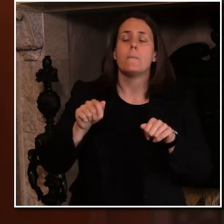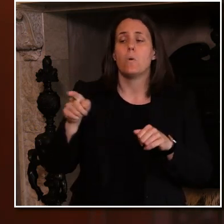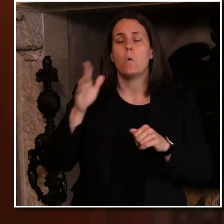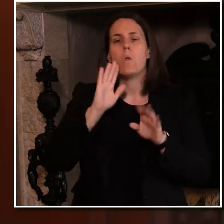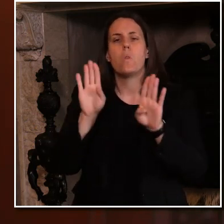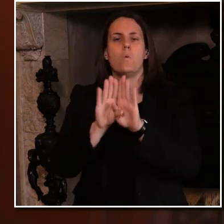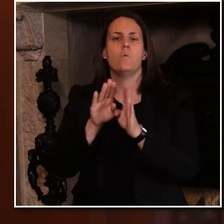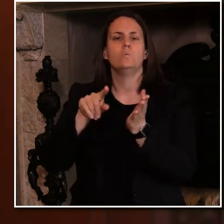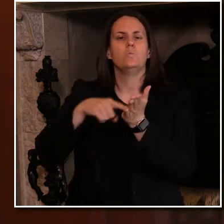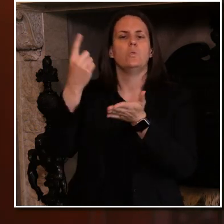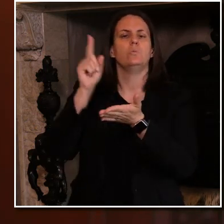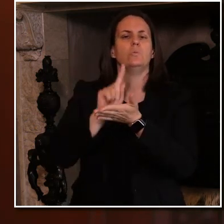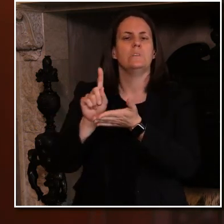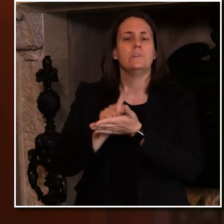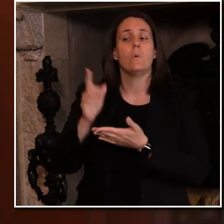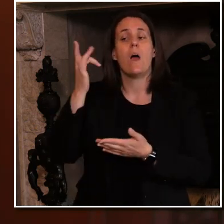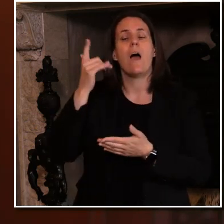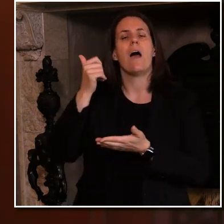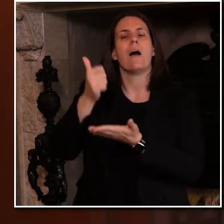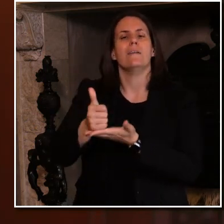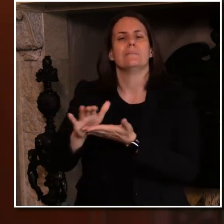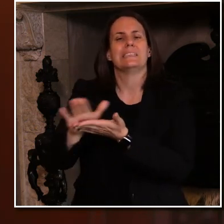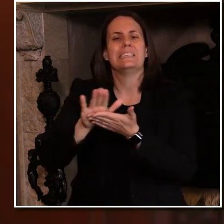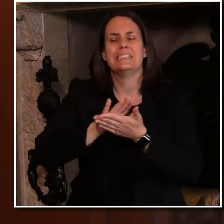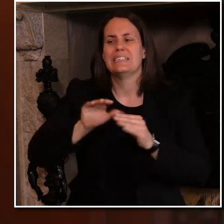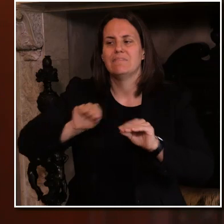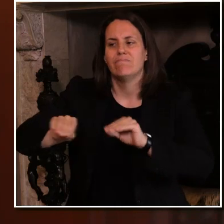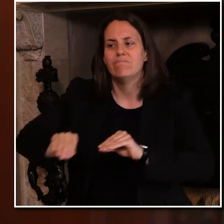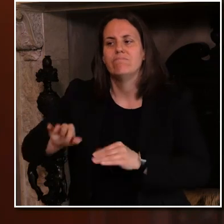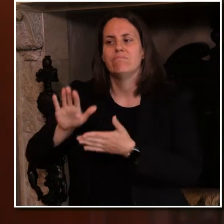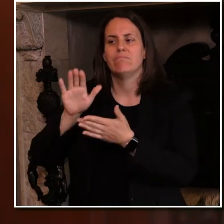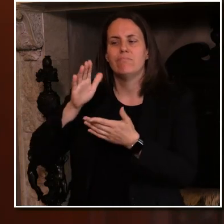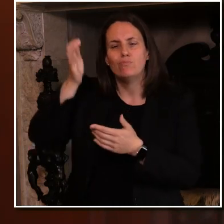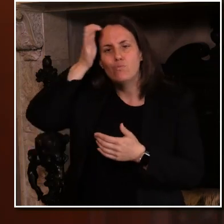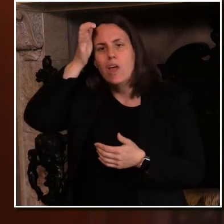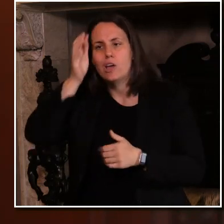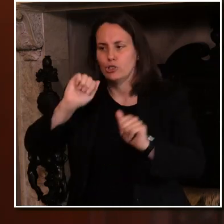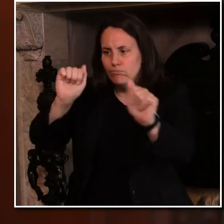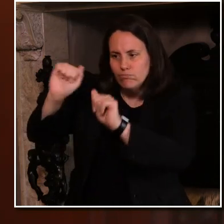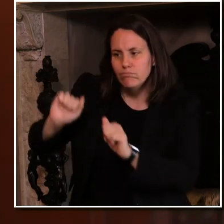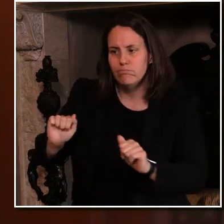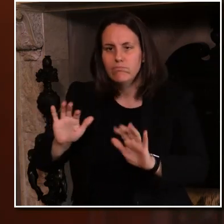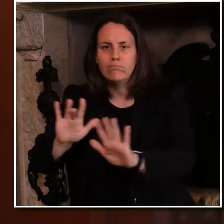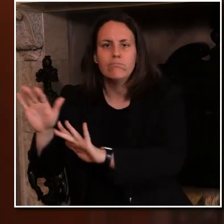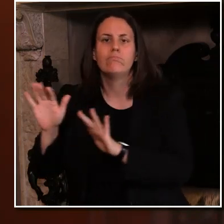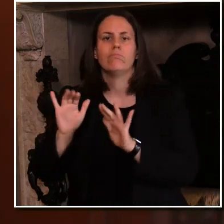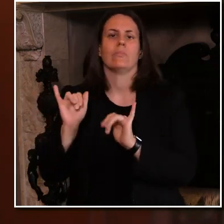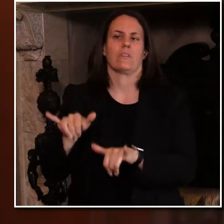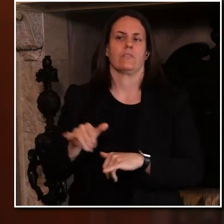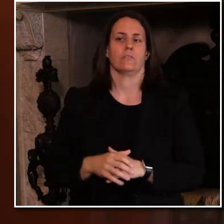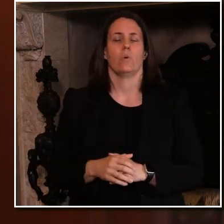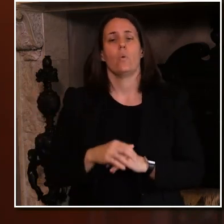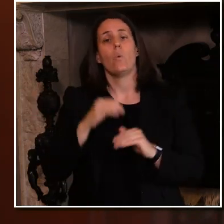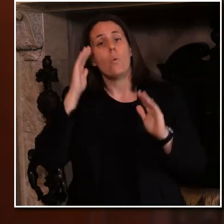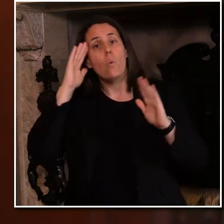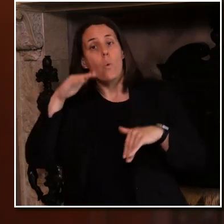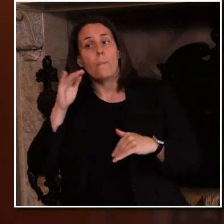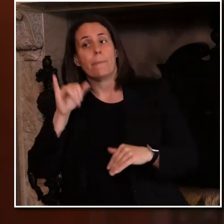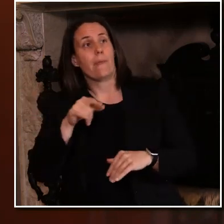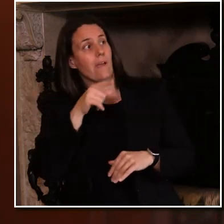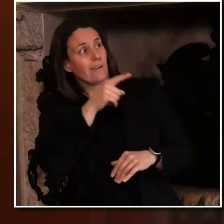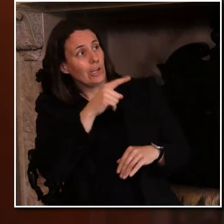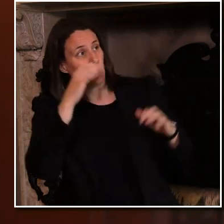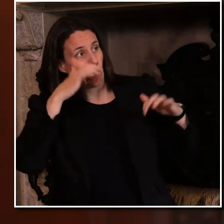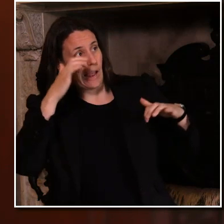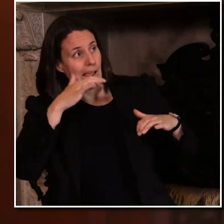safely and respectfully. Hopefully the weather will start cooperating soon so folks can get outside and enjoy state parks starting